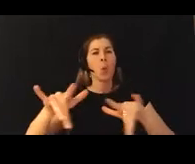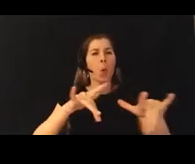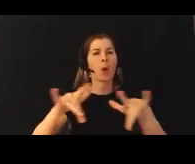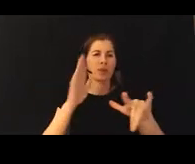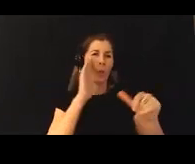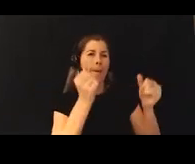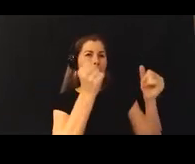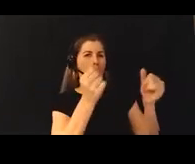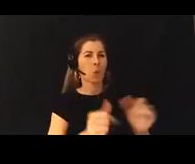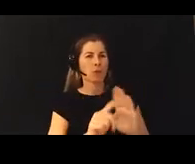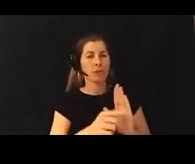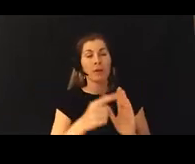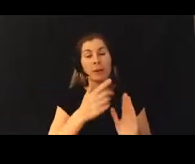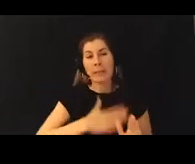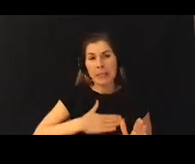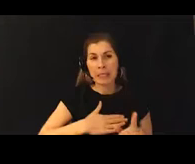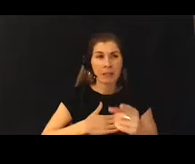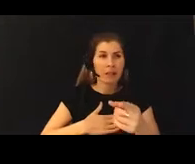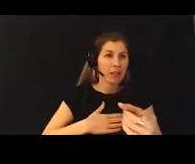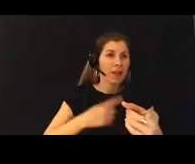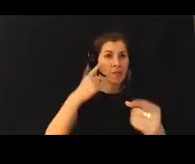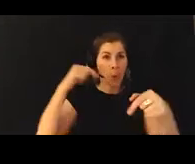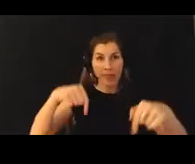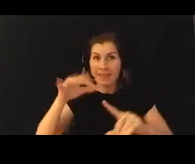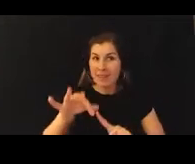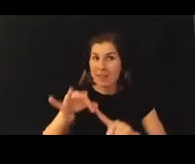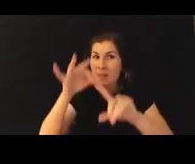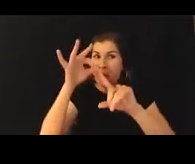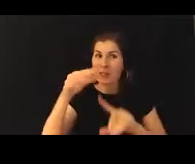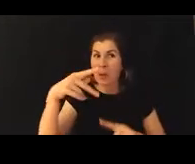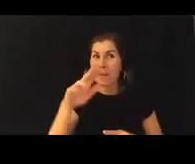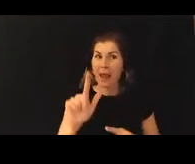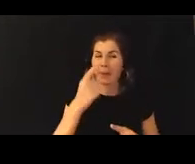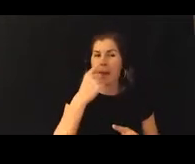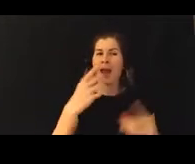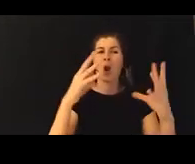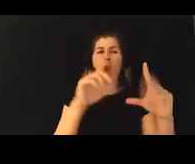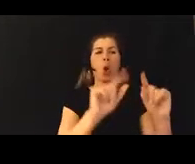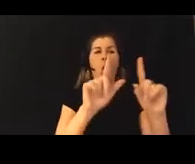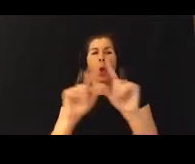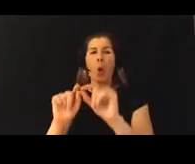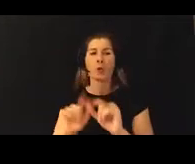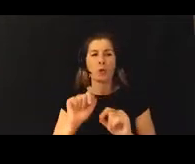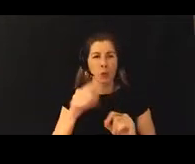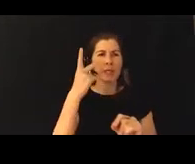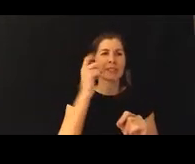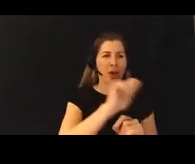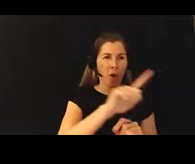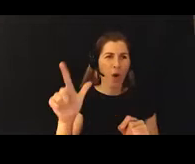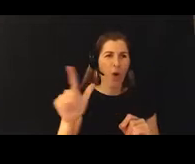that everyone turn off your video for this special panel so that you can see all the panelists and the